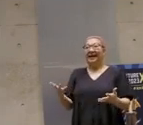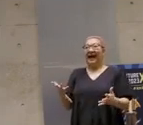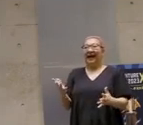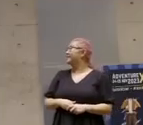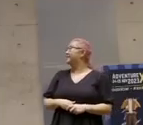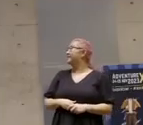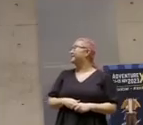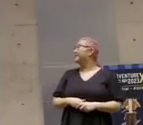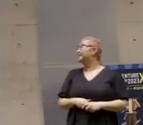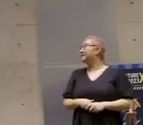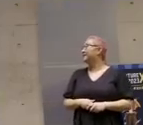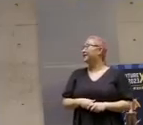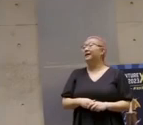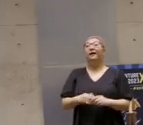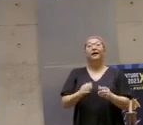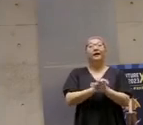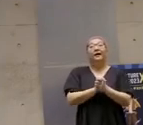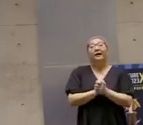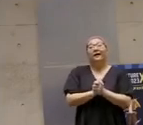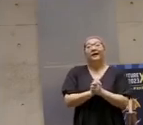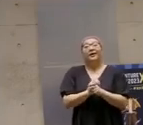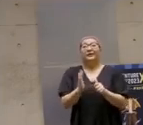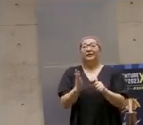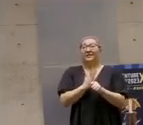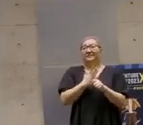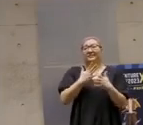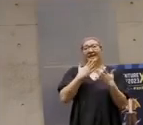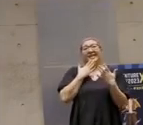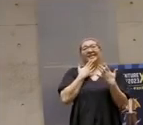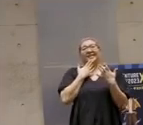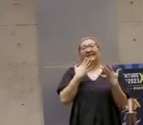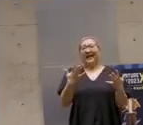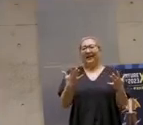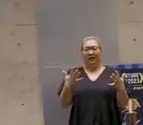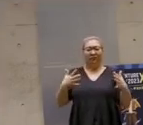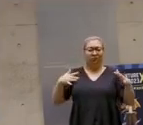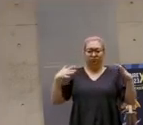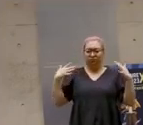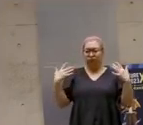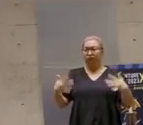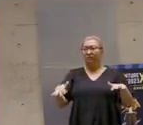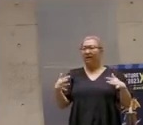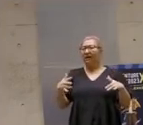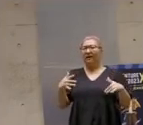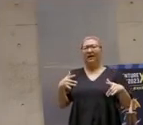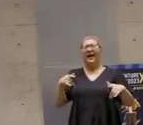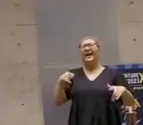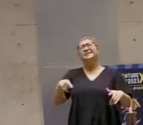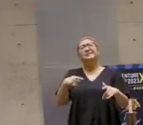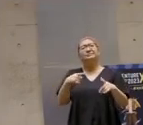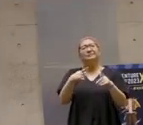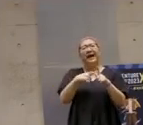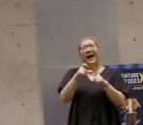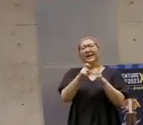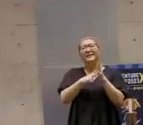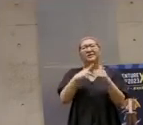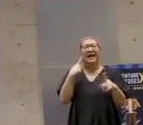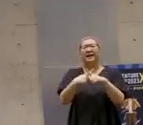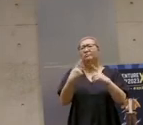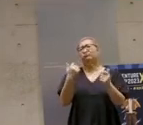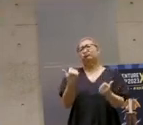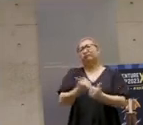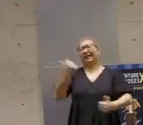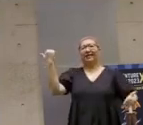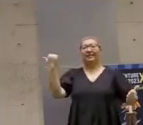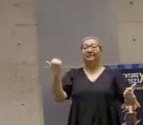Well, firstly, thank you all. What a brilliant... This is such great... Isn't AdventureX brilliant? So many people who